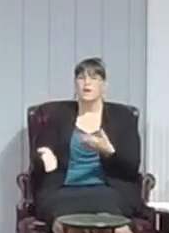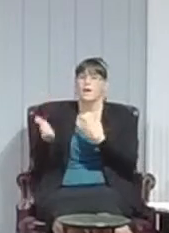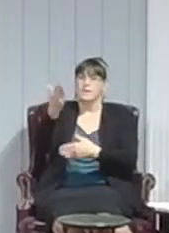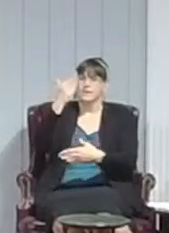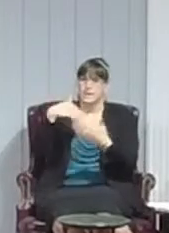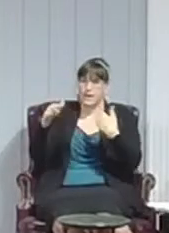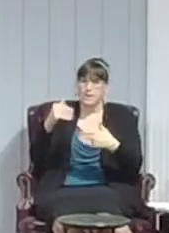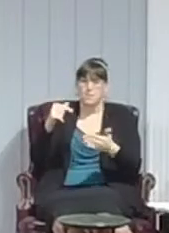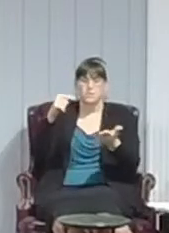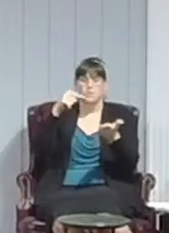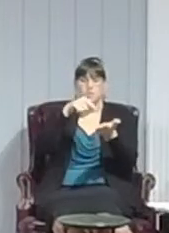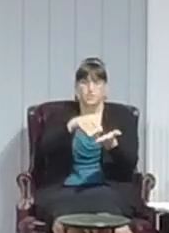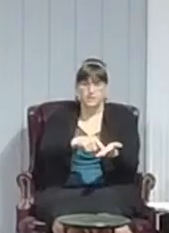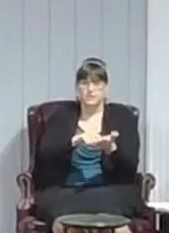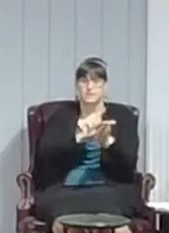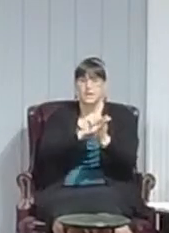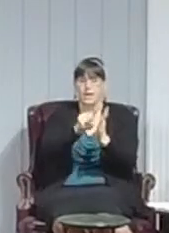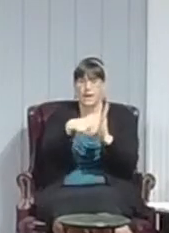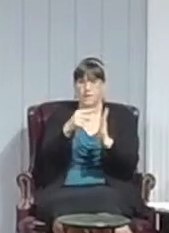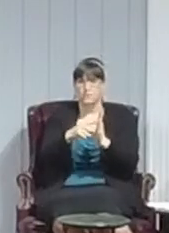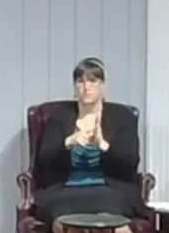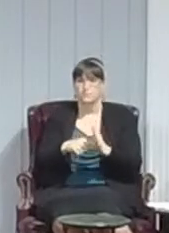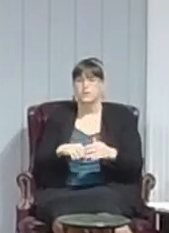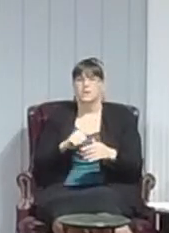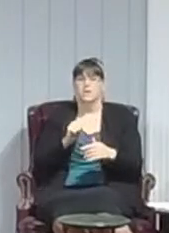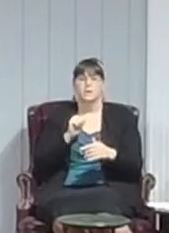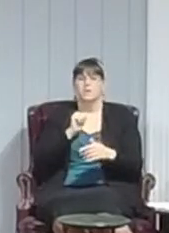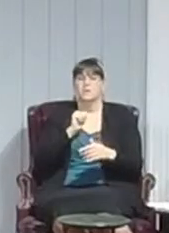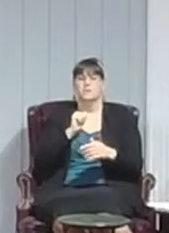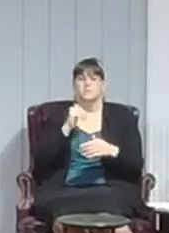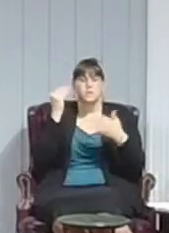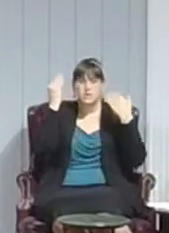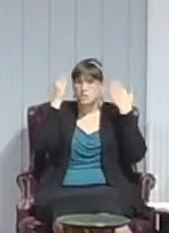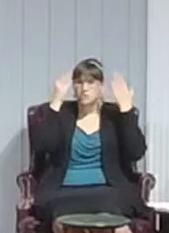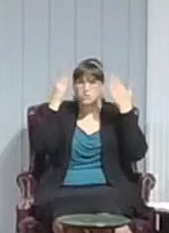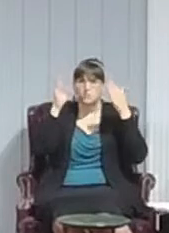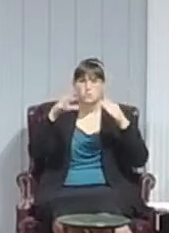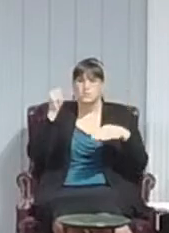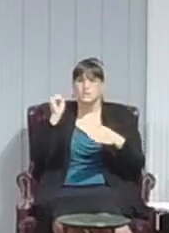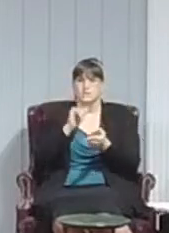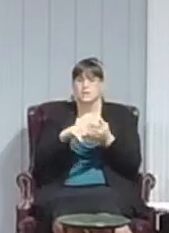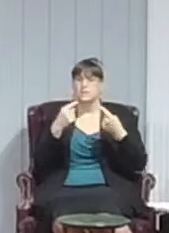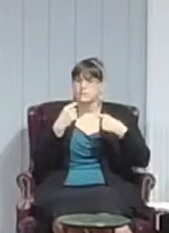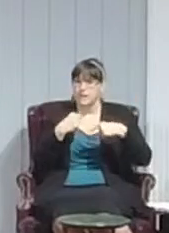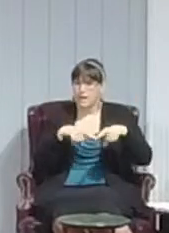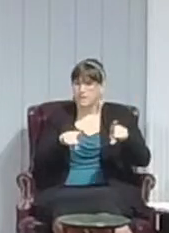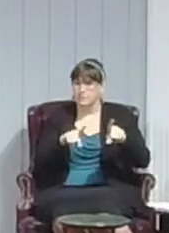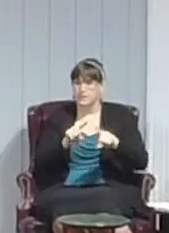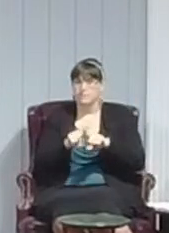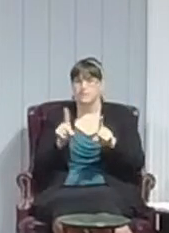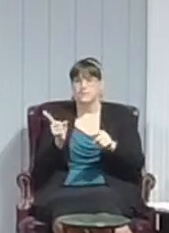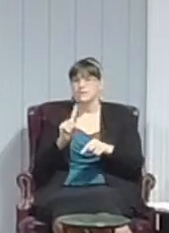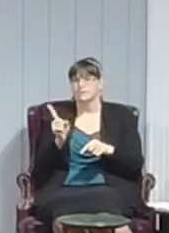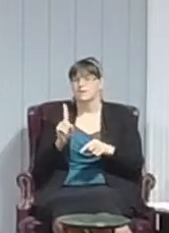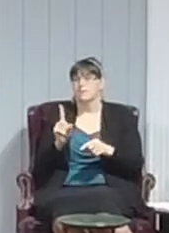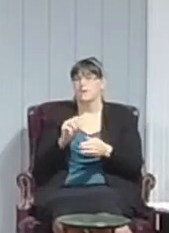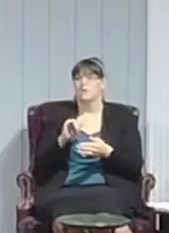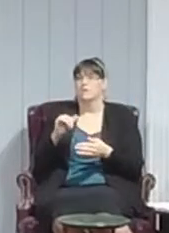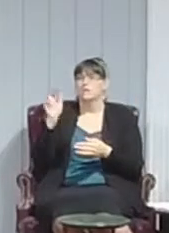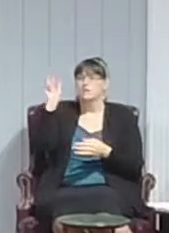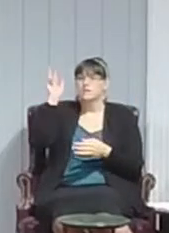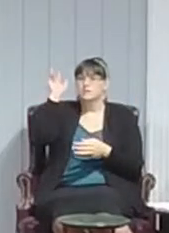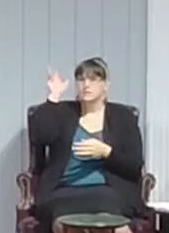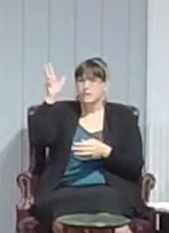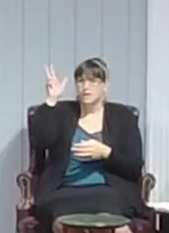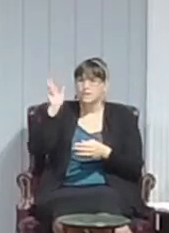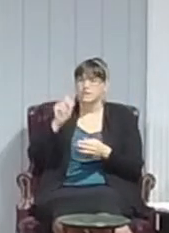for this hour. His concern was not that this would happen, that the crucifixion would happen. His concern was that somehow that